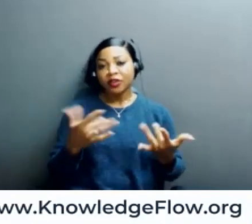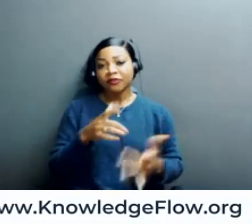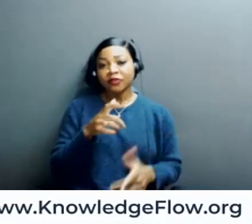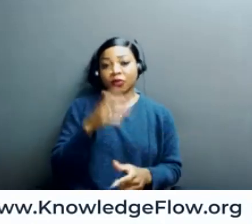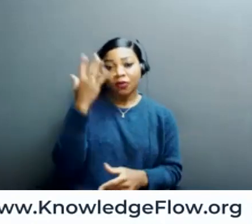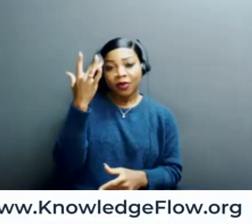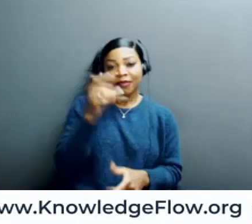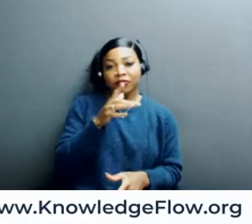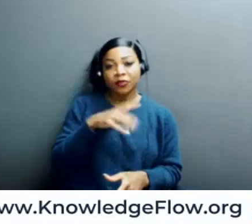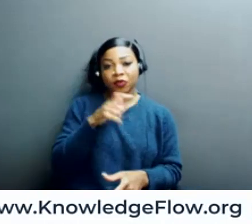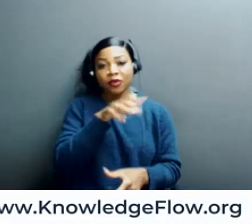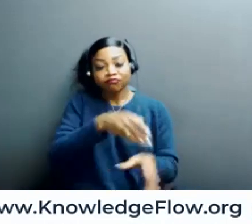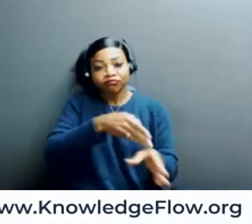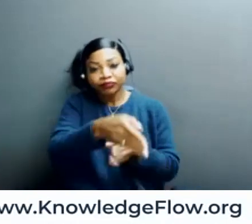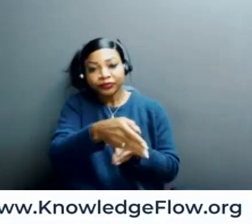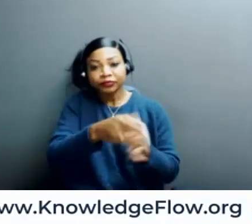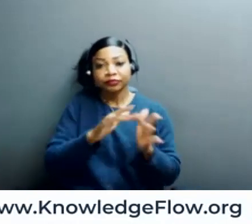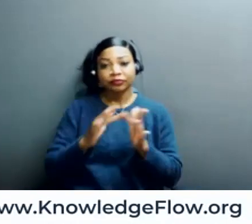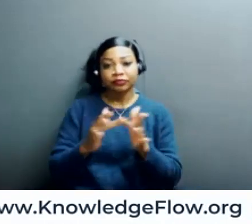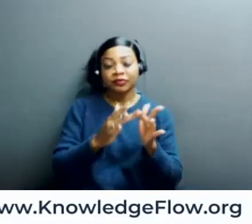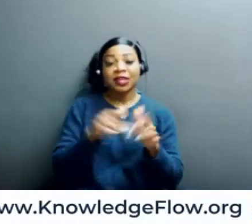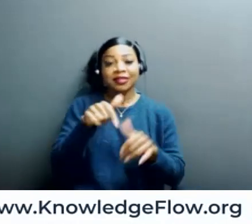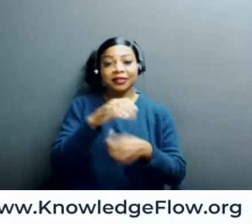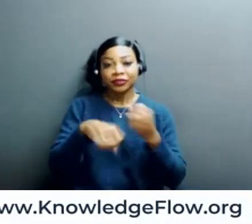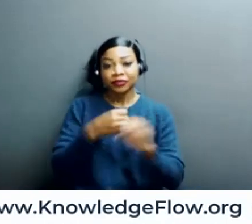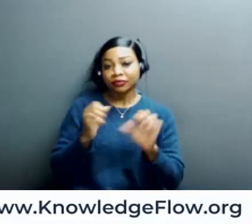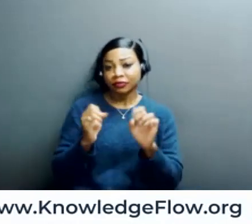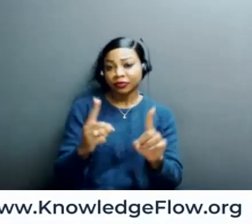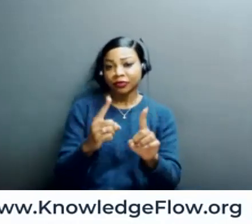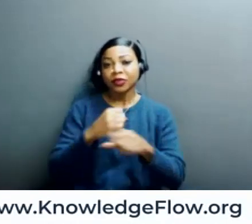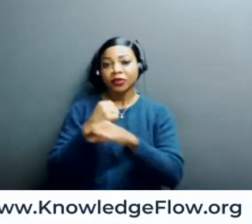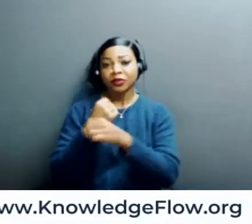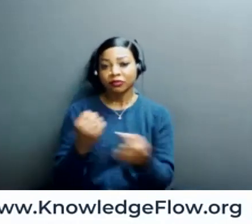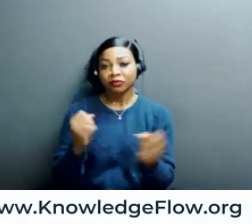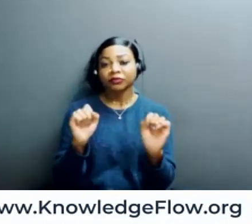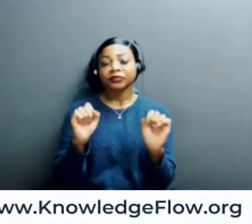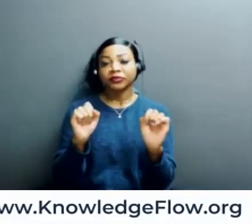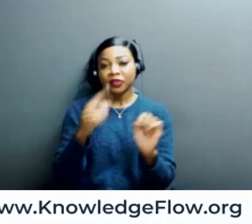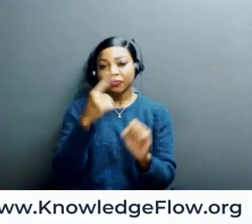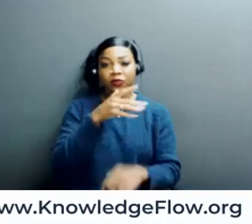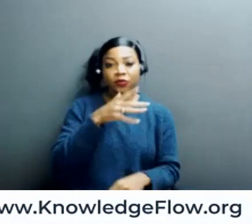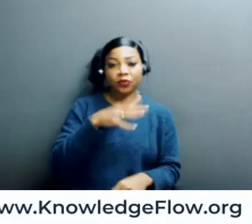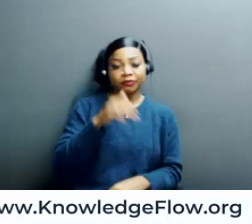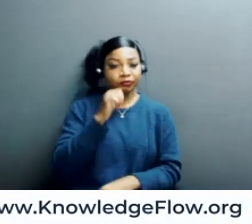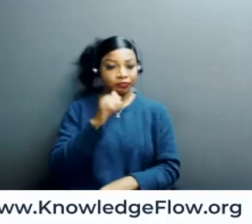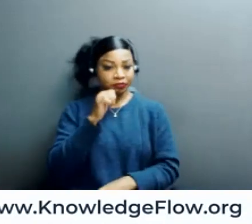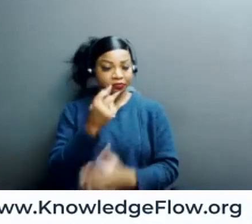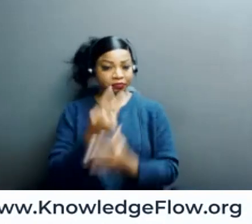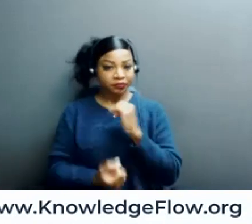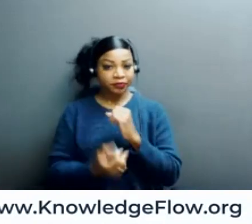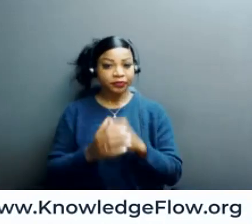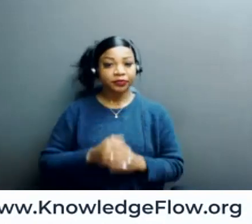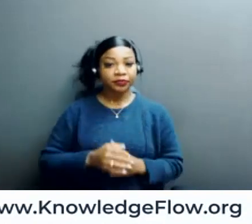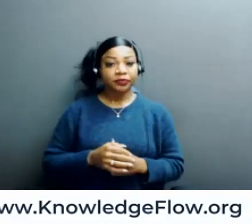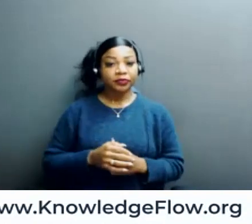the theme this year was education Safety and Security for women and girls um so from you've now